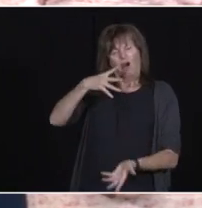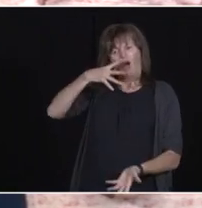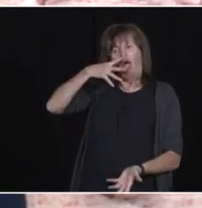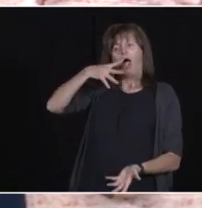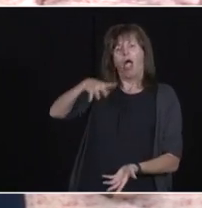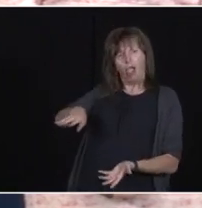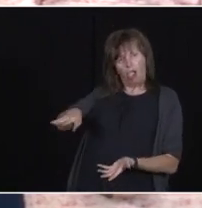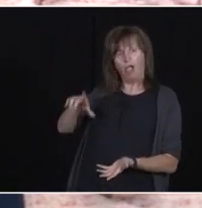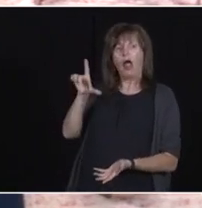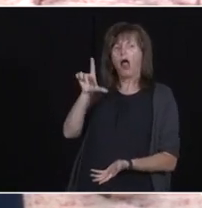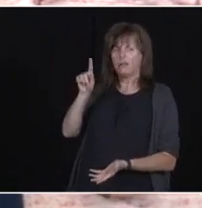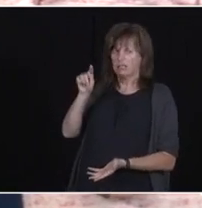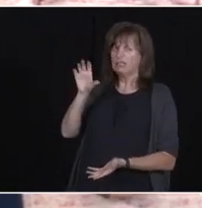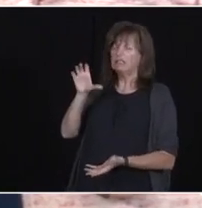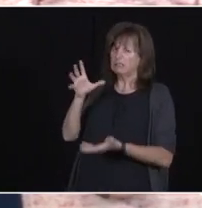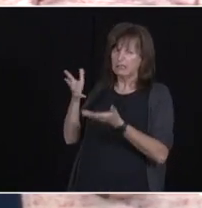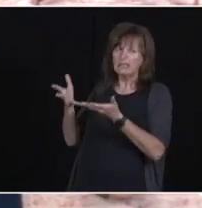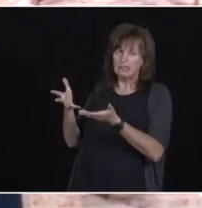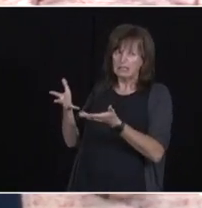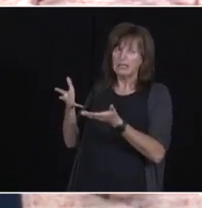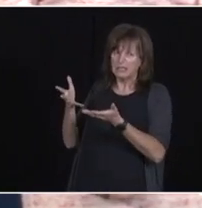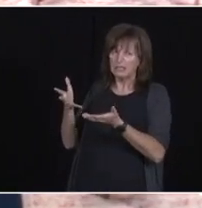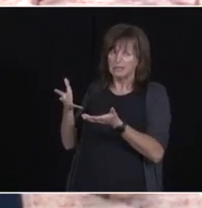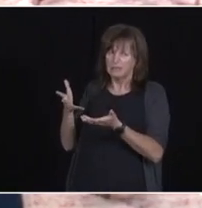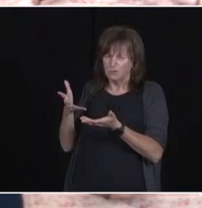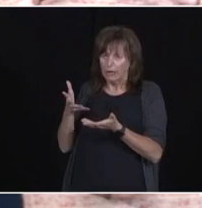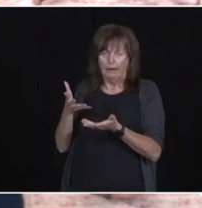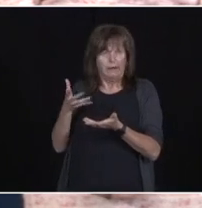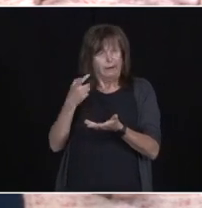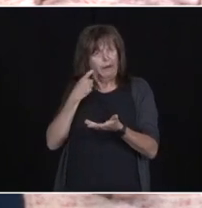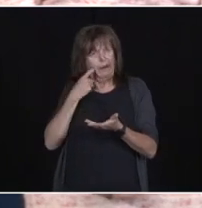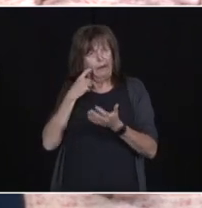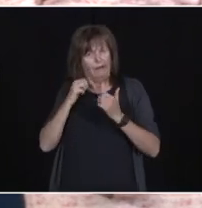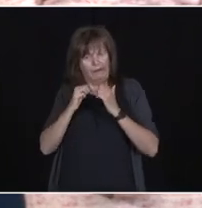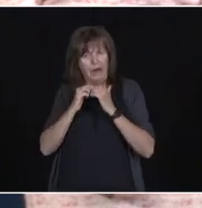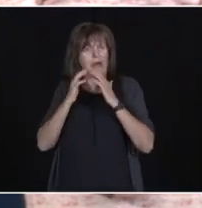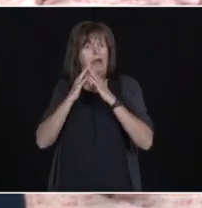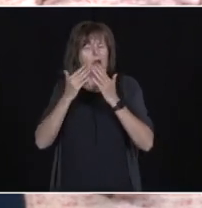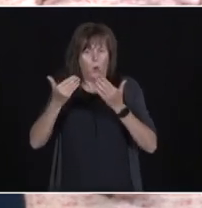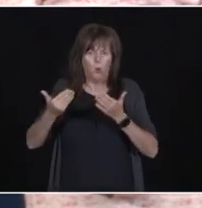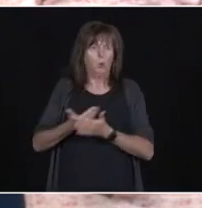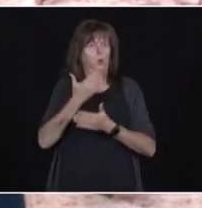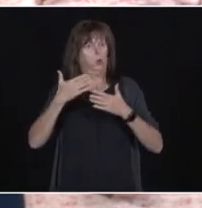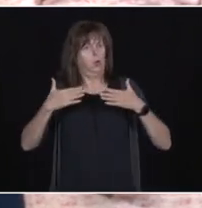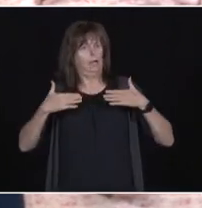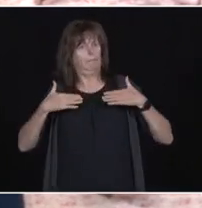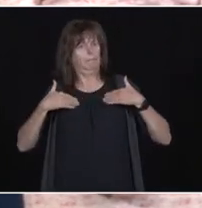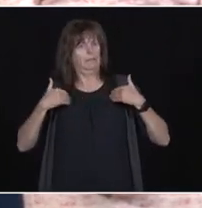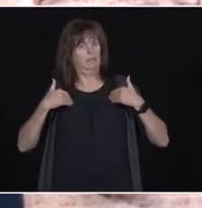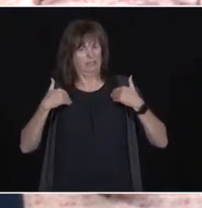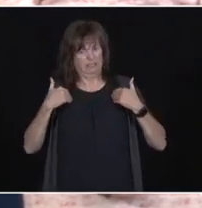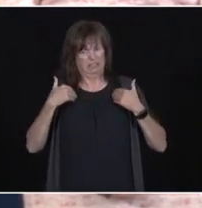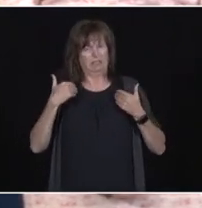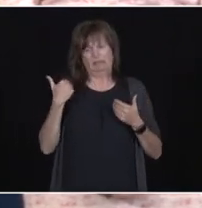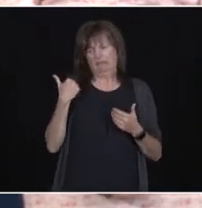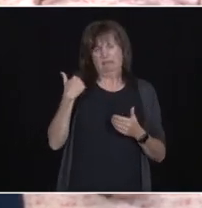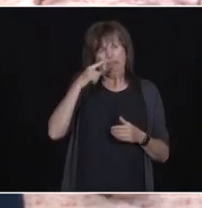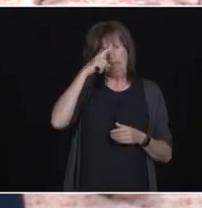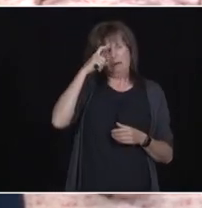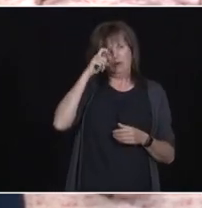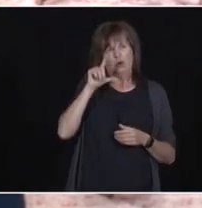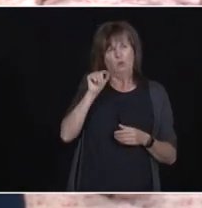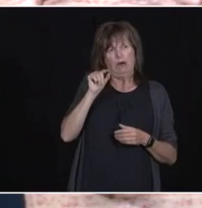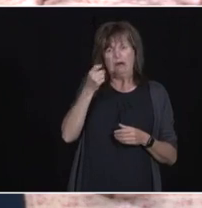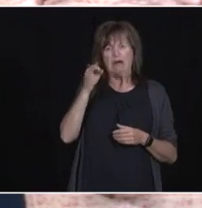ministry of long-term care in the summer of 2019 to address staffing issues, to address capacity issues, to address many of the